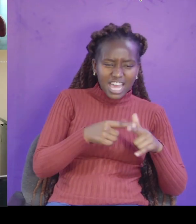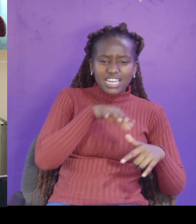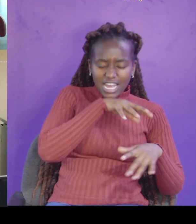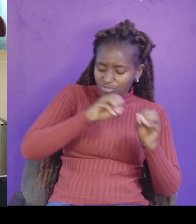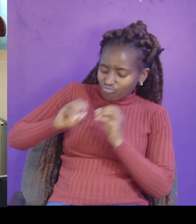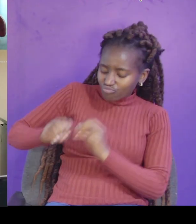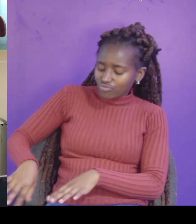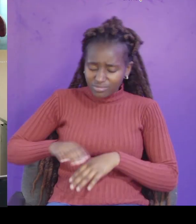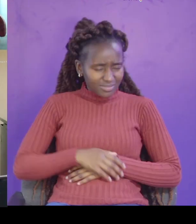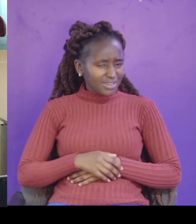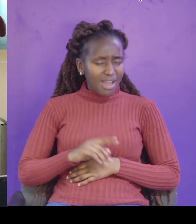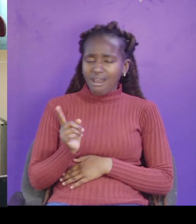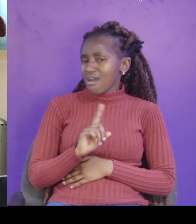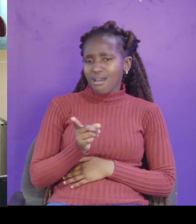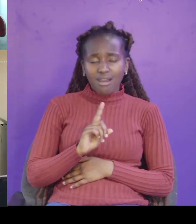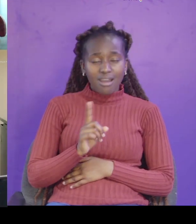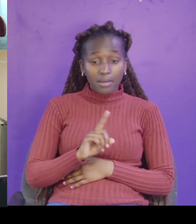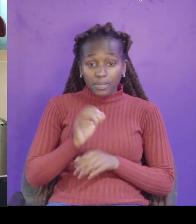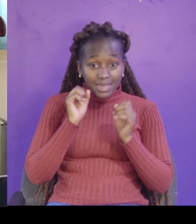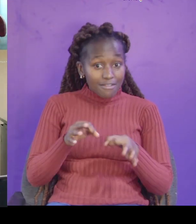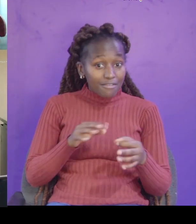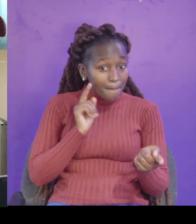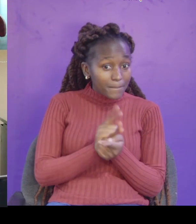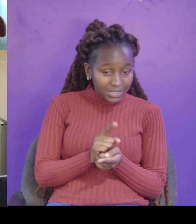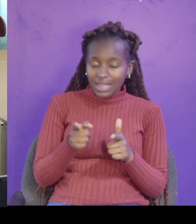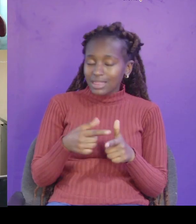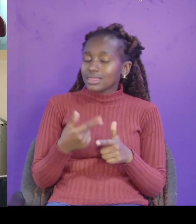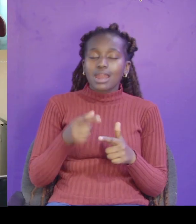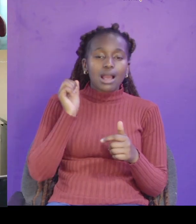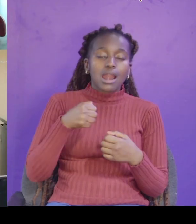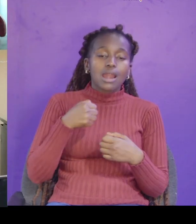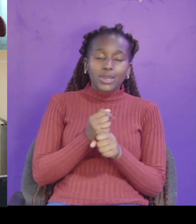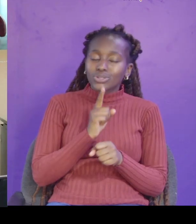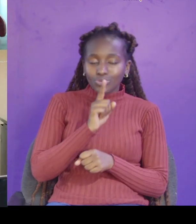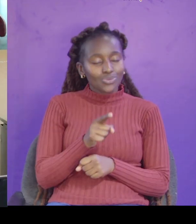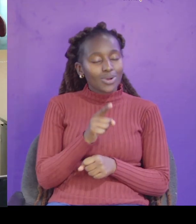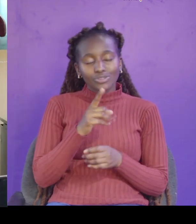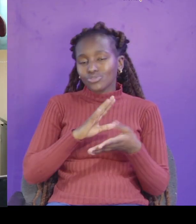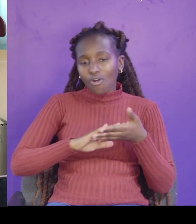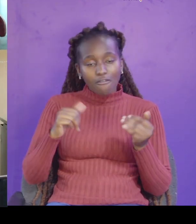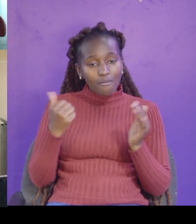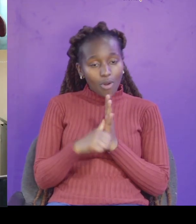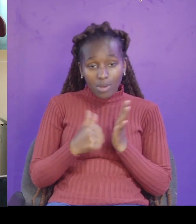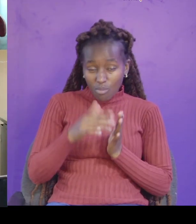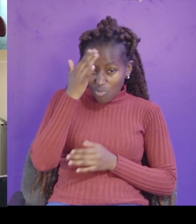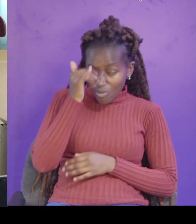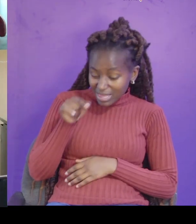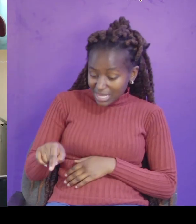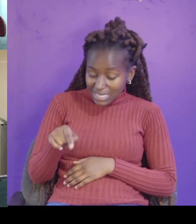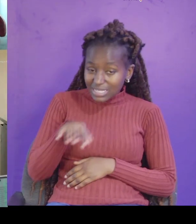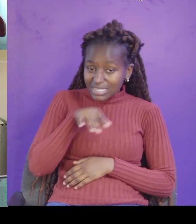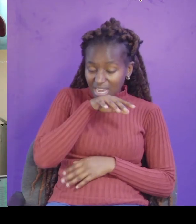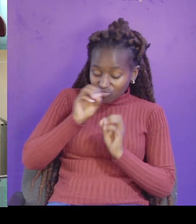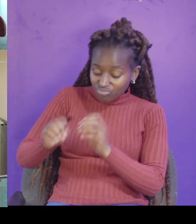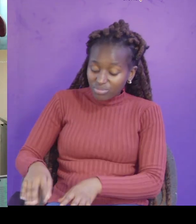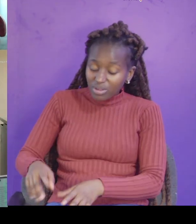If wind blows, it will take this garbage. Some of it ends up in the drainage system. Some, even the hawkers themselves,